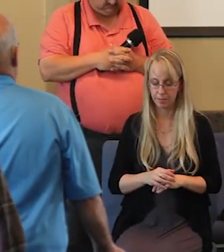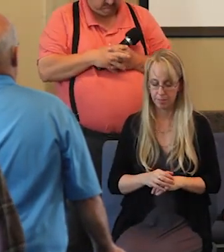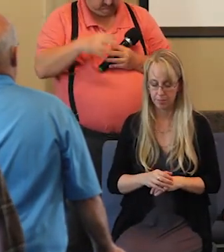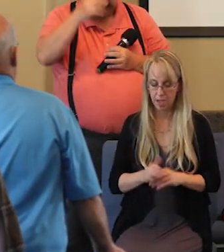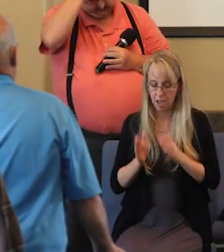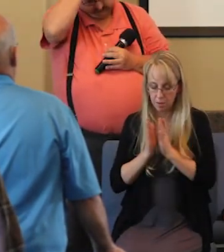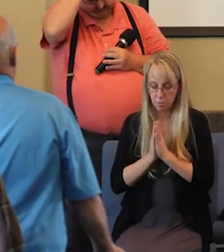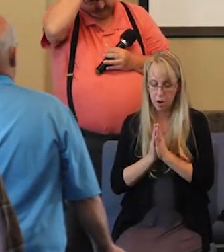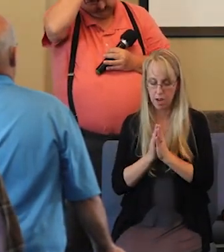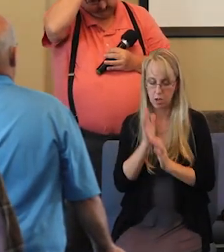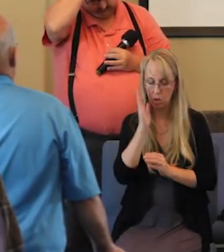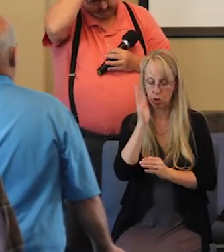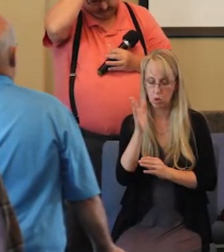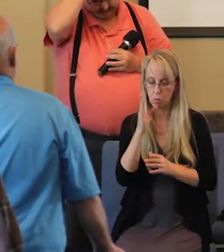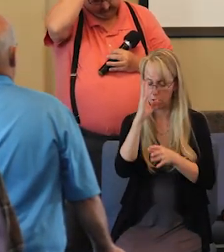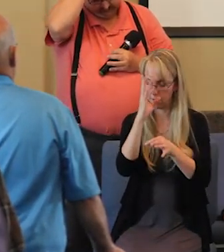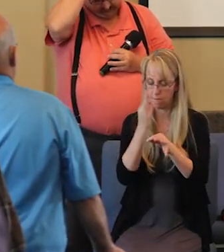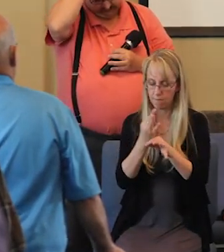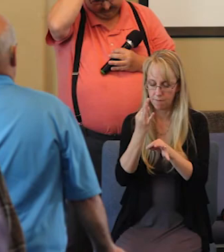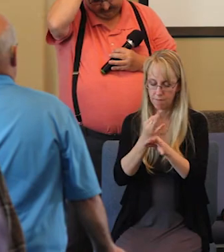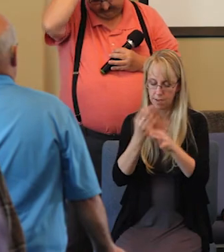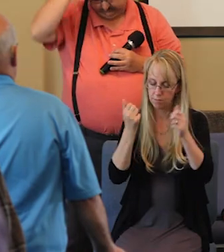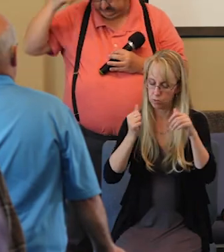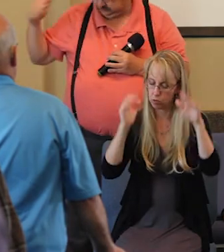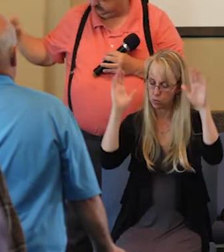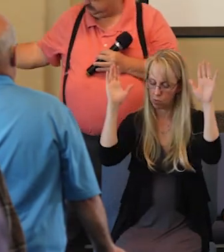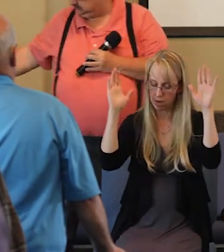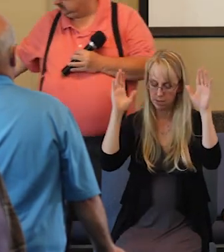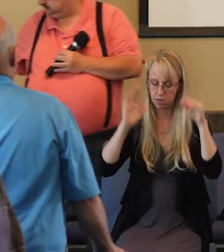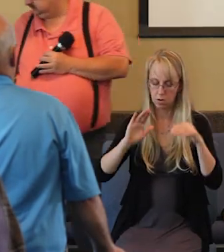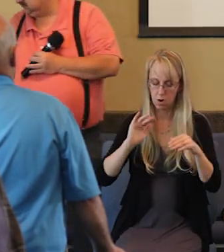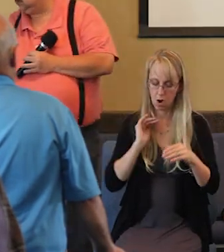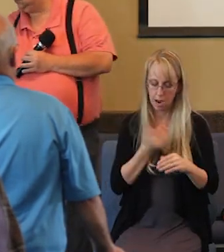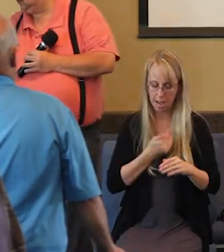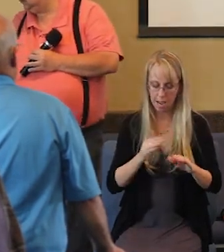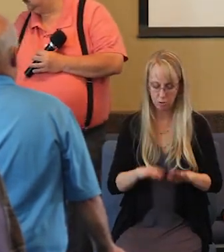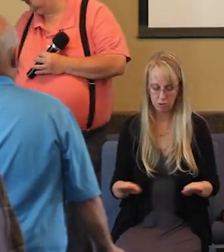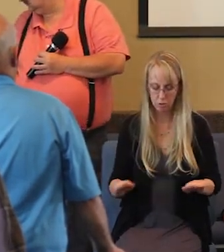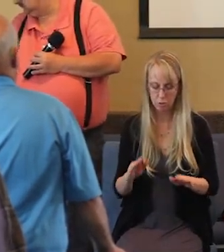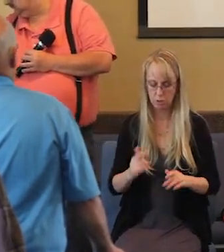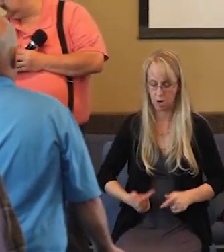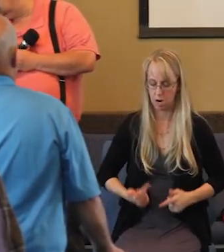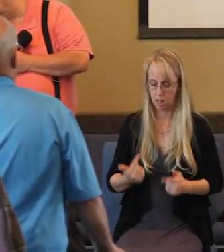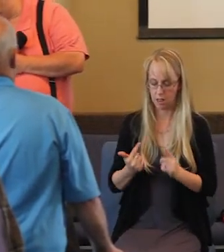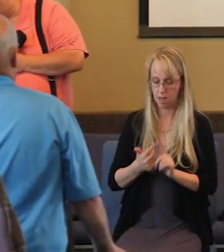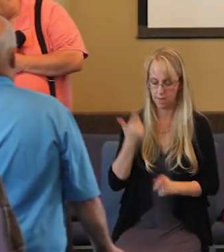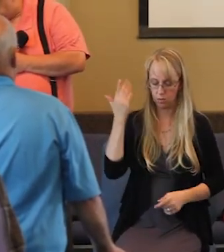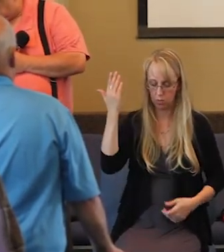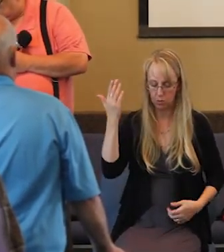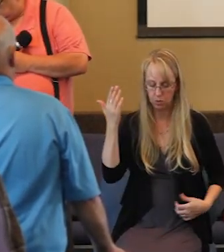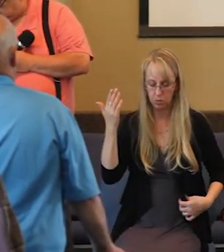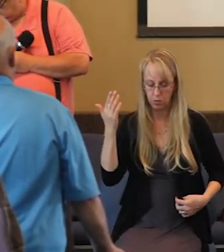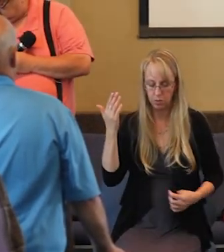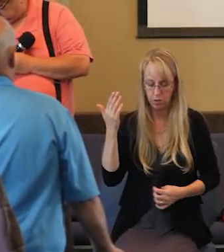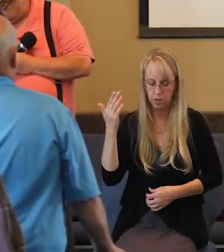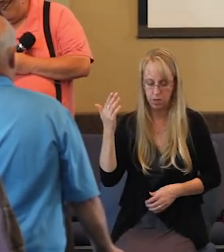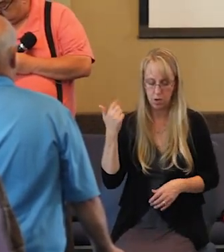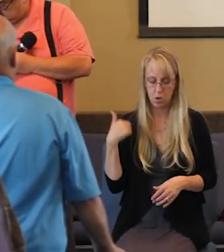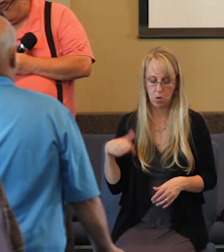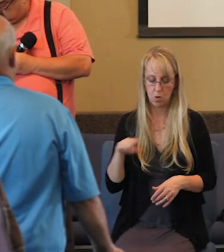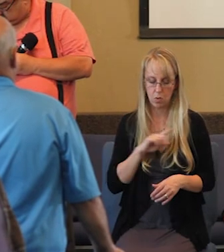we would faithfully surrender our children and surrender our lives to you. That we would,